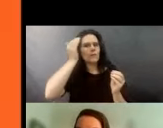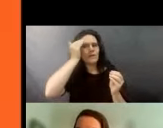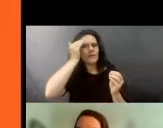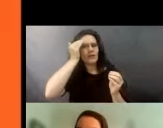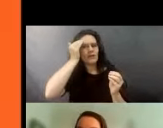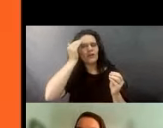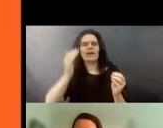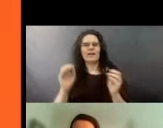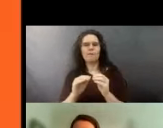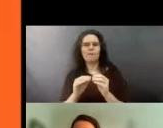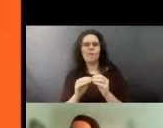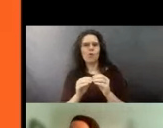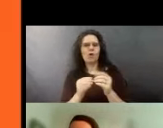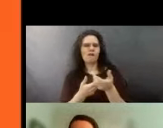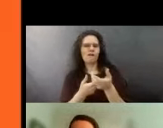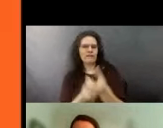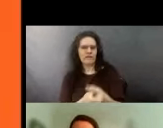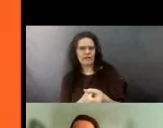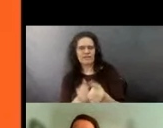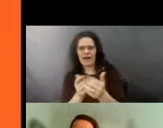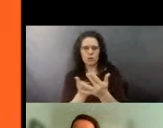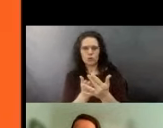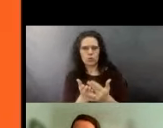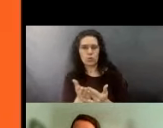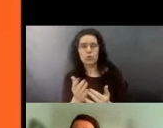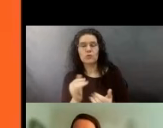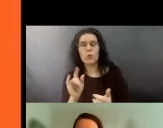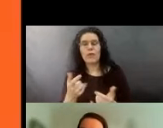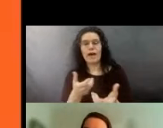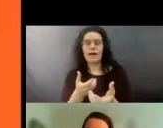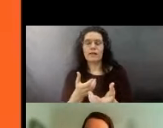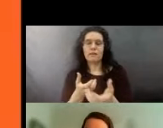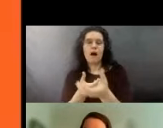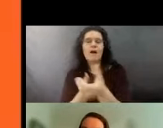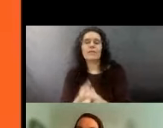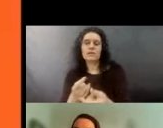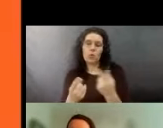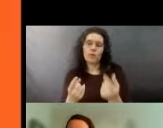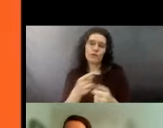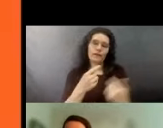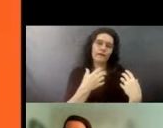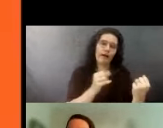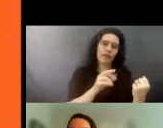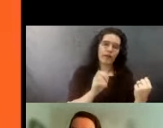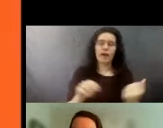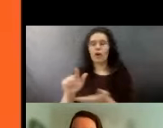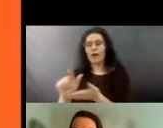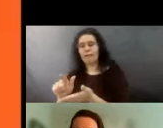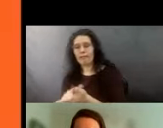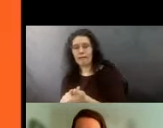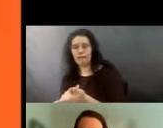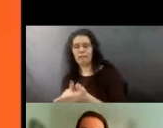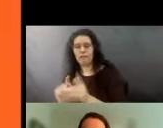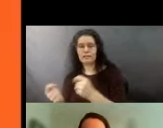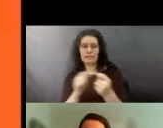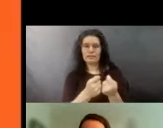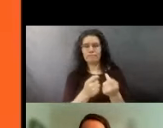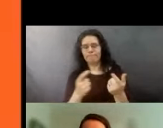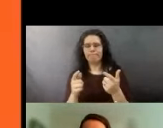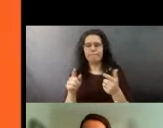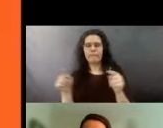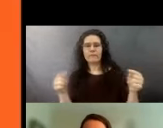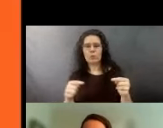navigate those, and that confidence, I would hope, can be transferred back and forth between the healthcare provider and the legal provider and the patient that is